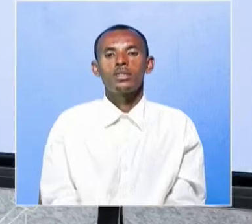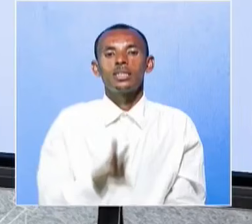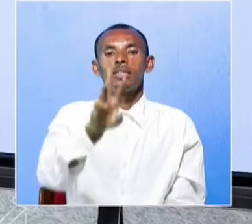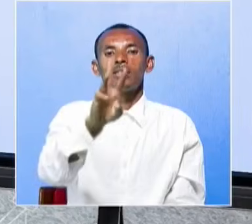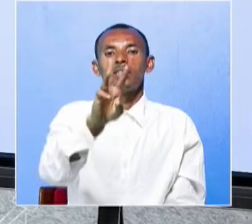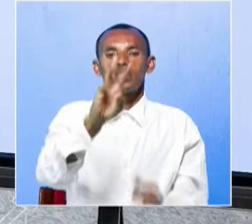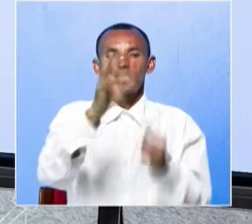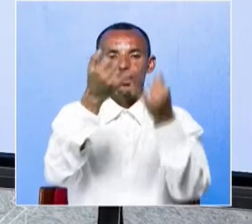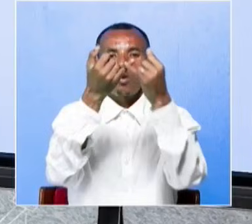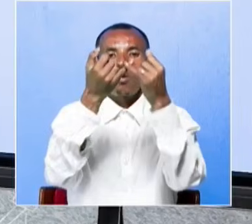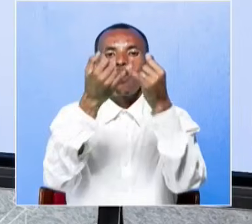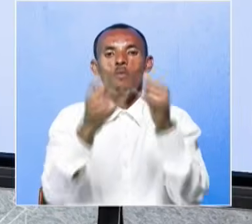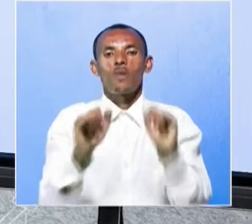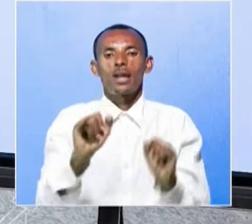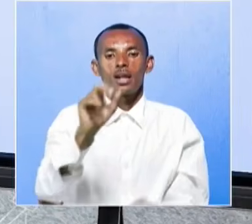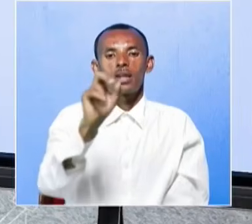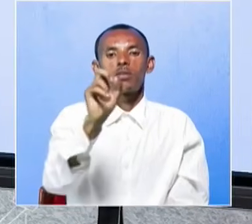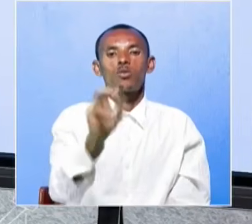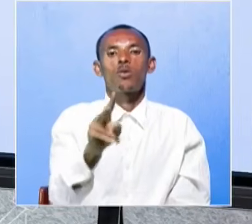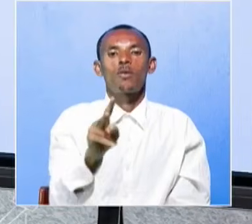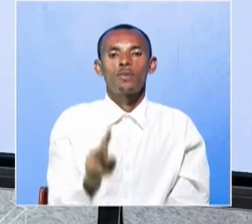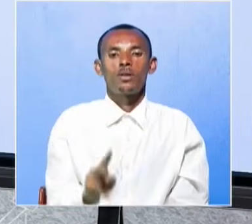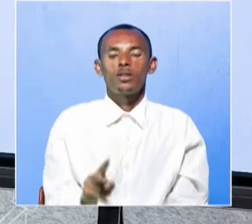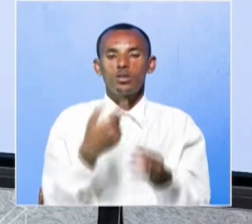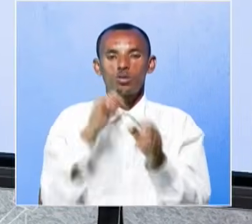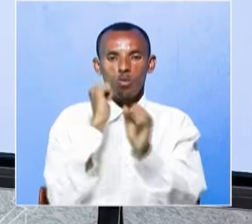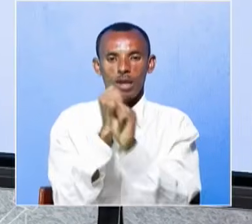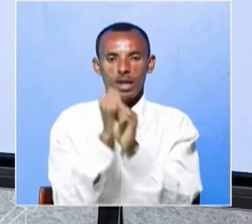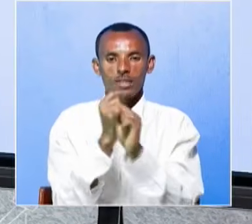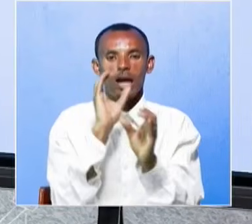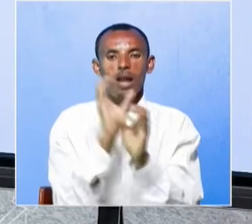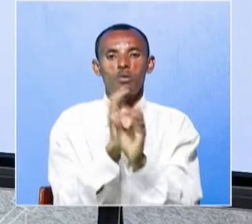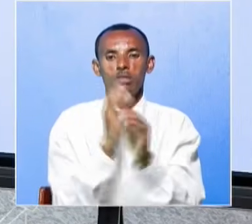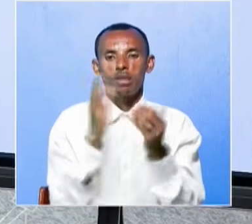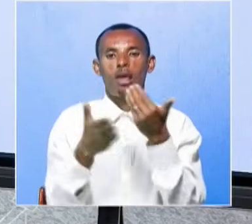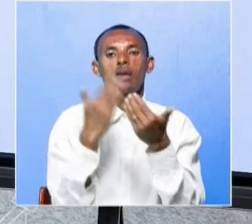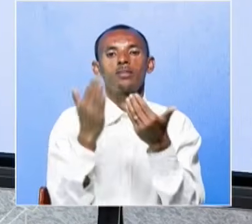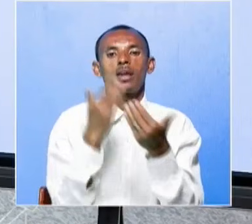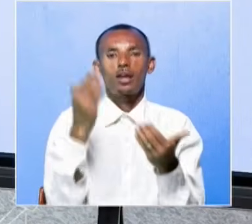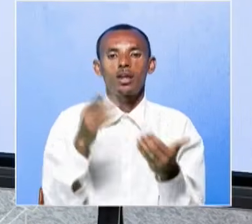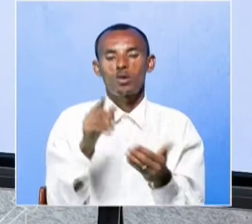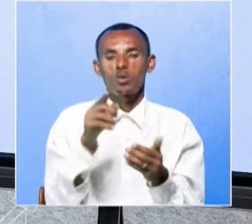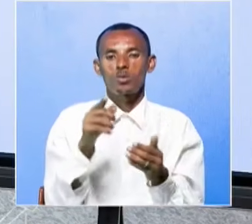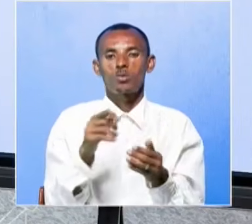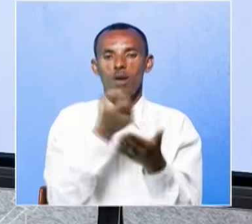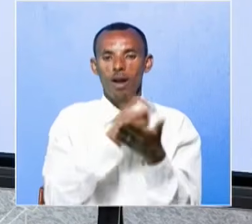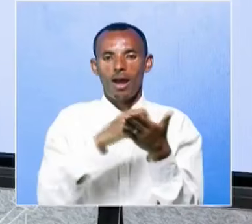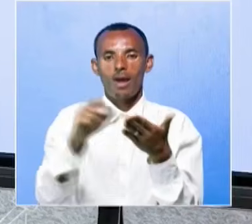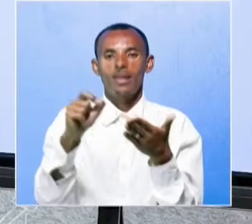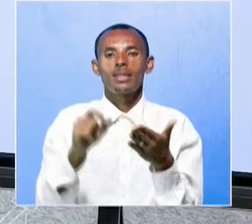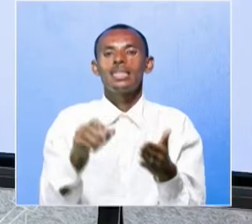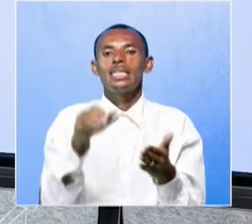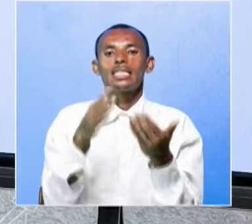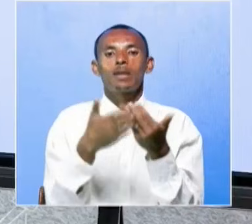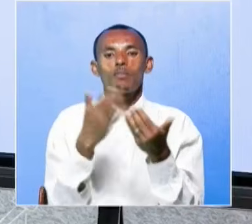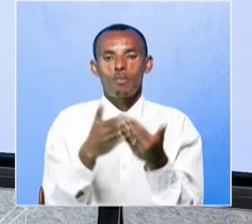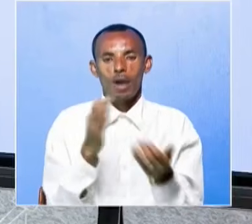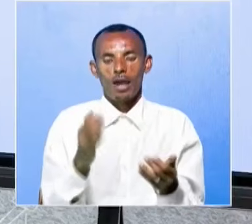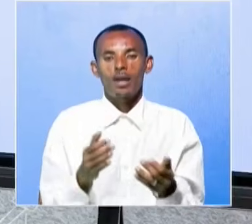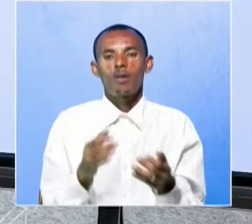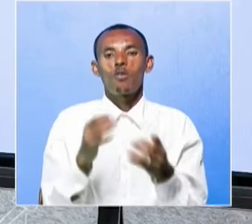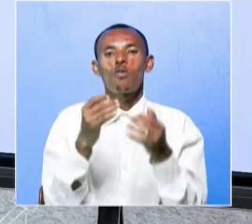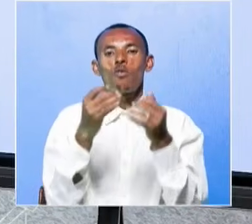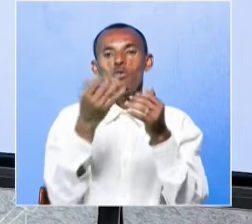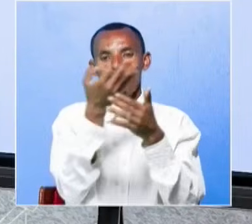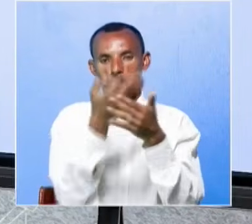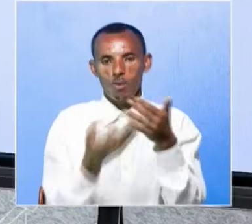6 over 12. Okay, to make the calculation easier, you need to write the simplified form of